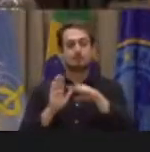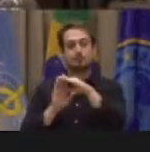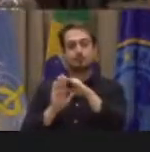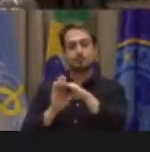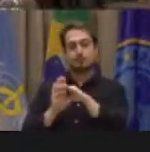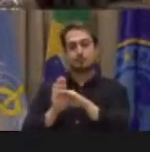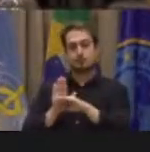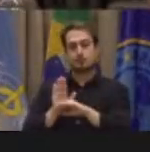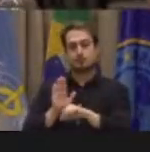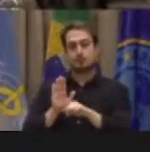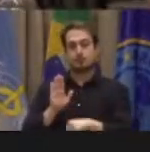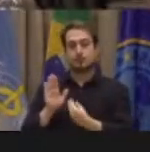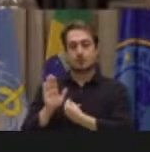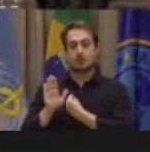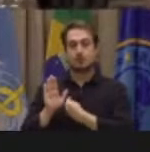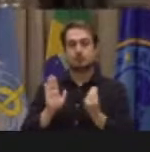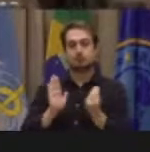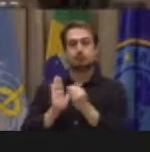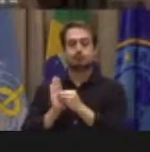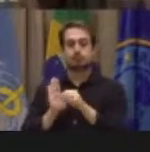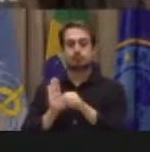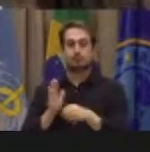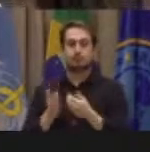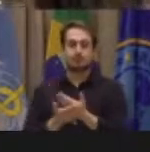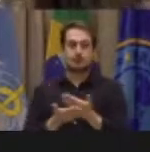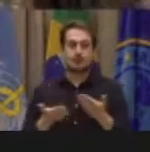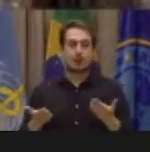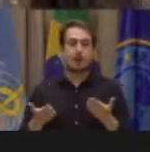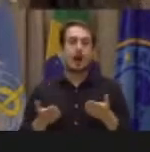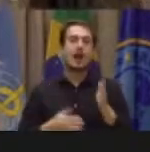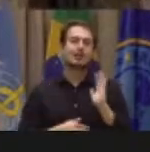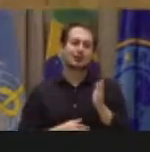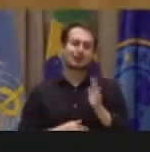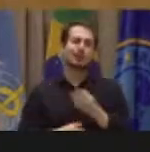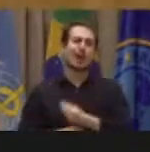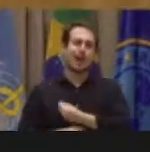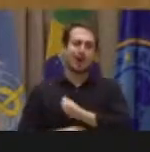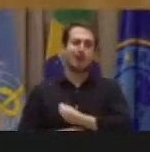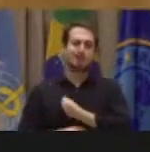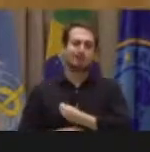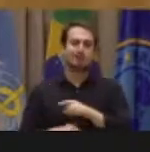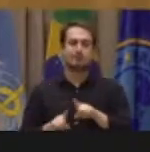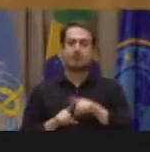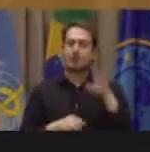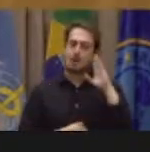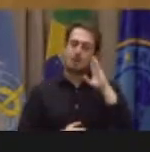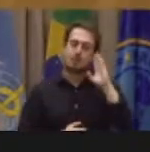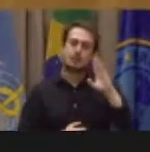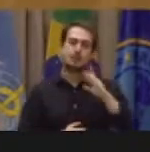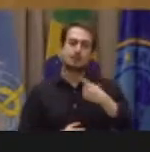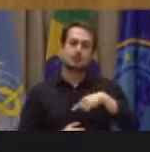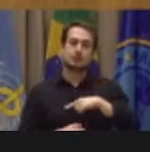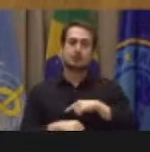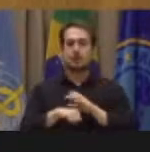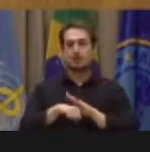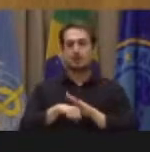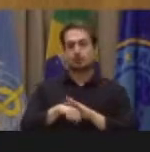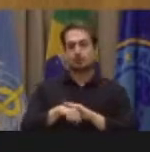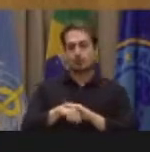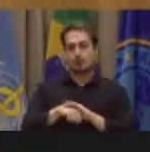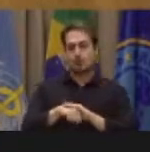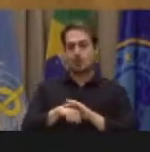the multidisciplinary consultations that I mentioned in the presentation. This was already an approach, especially